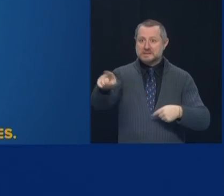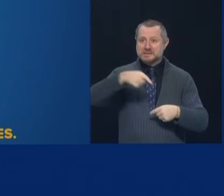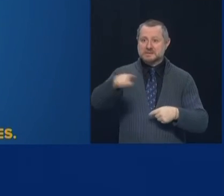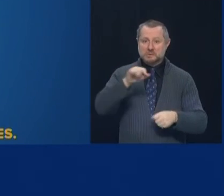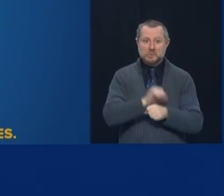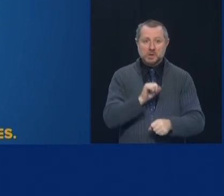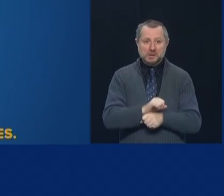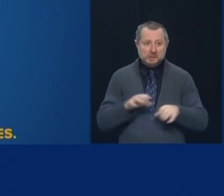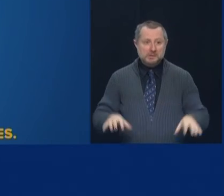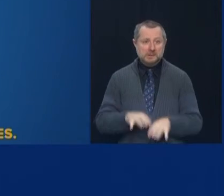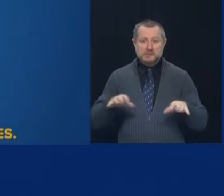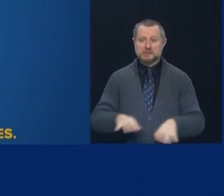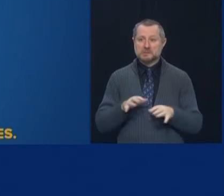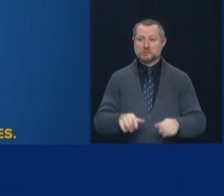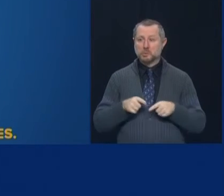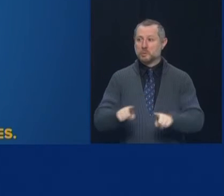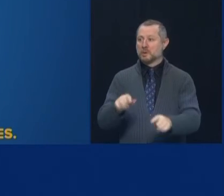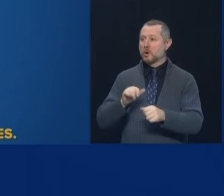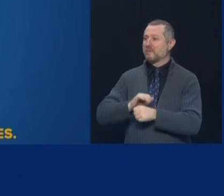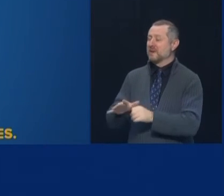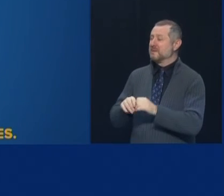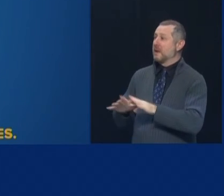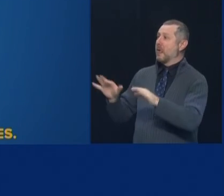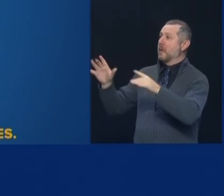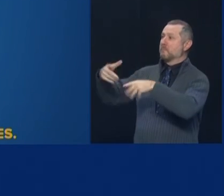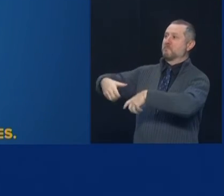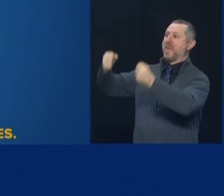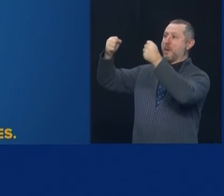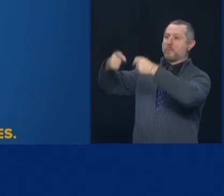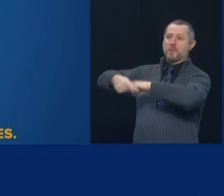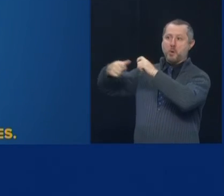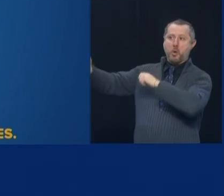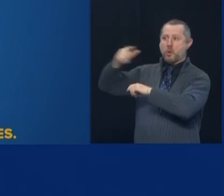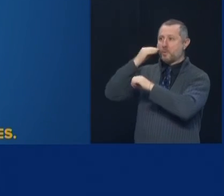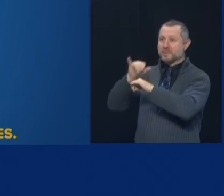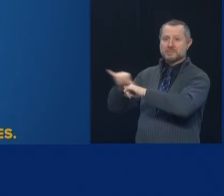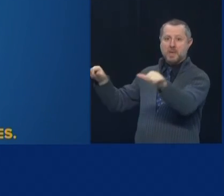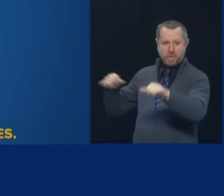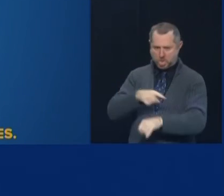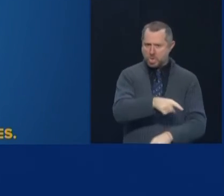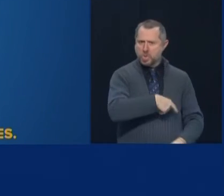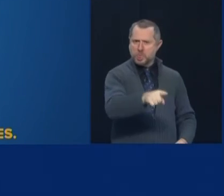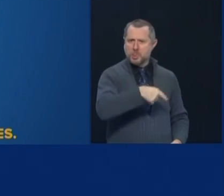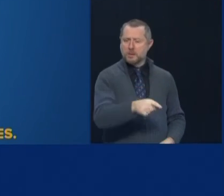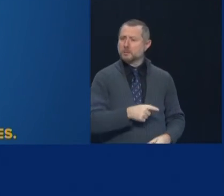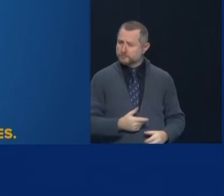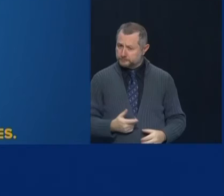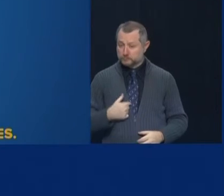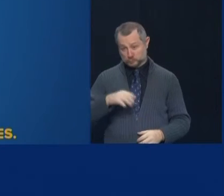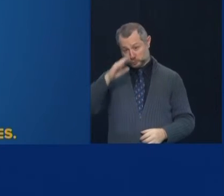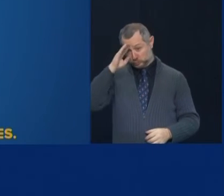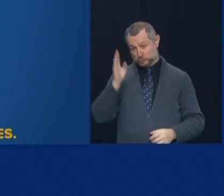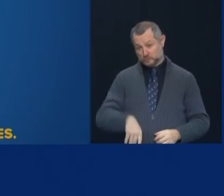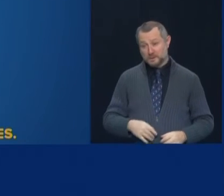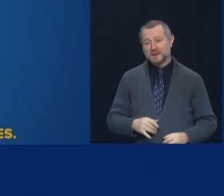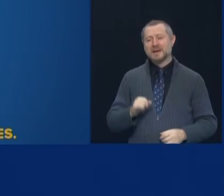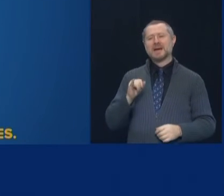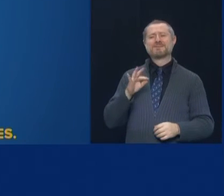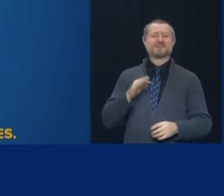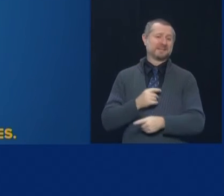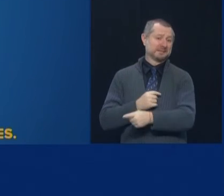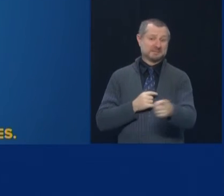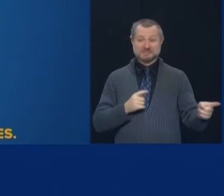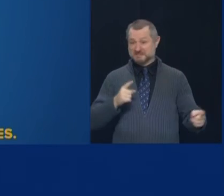us all through this. We also know that if you don't have the full participation of the